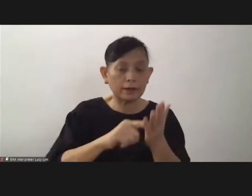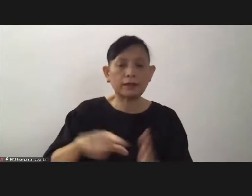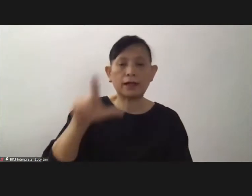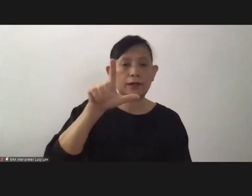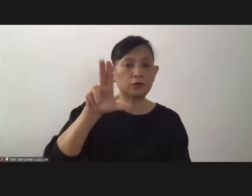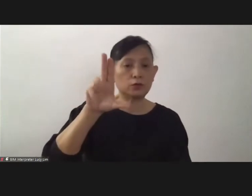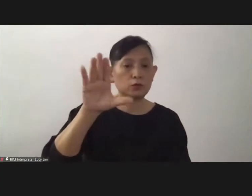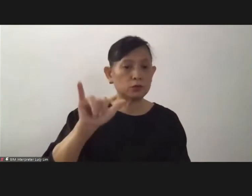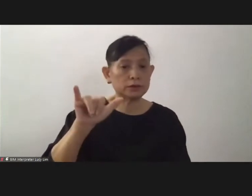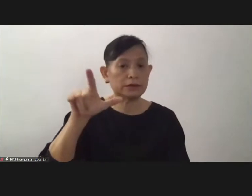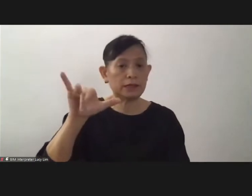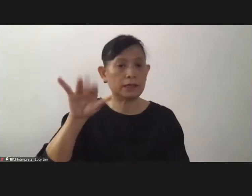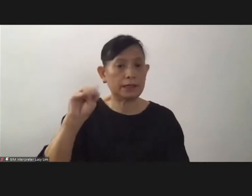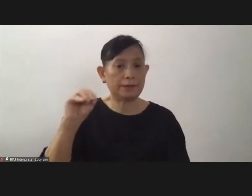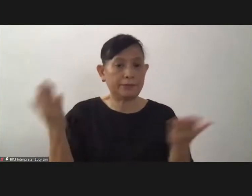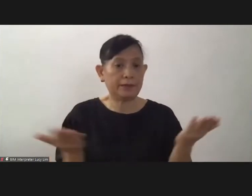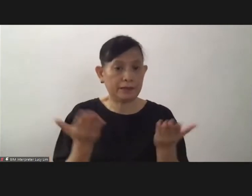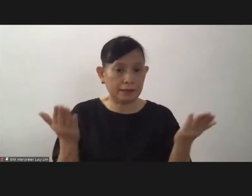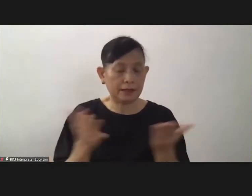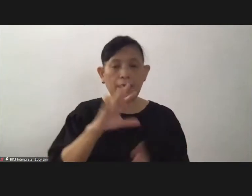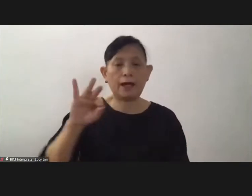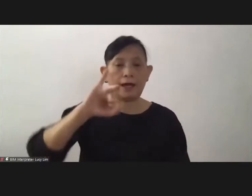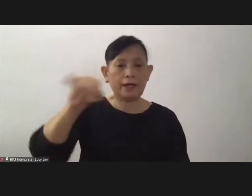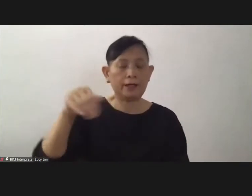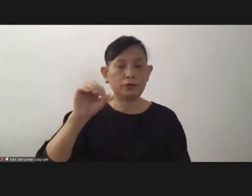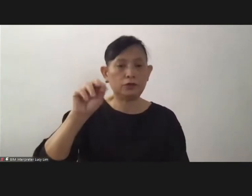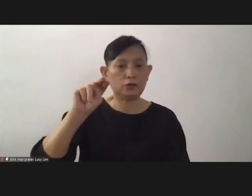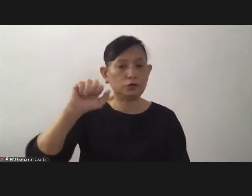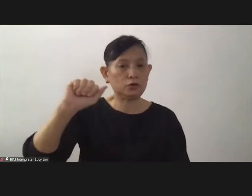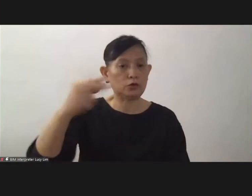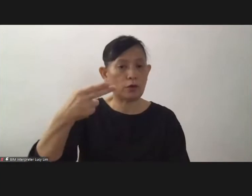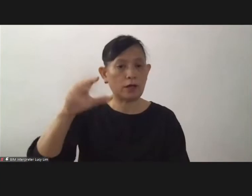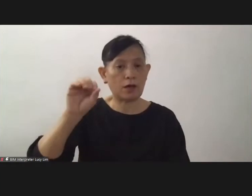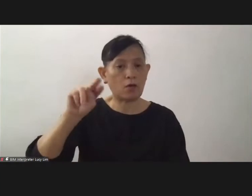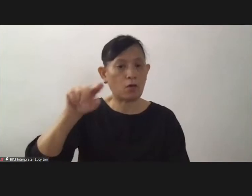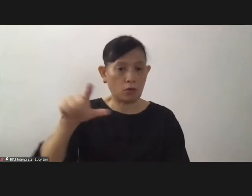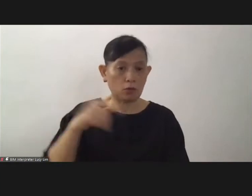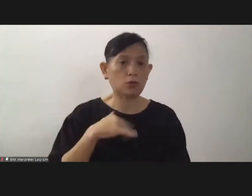Lim, who's here with me today, and Mr. Jonah Ong, that you'll probably see later,